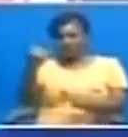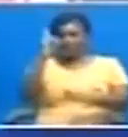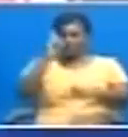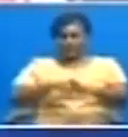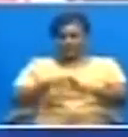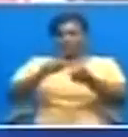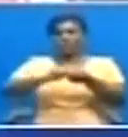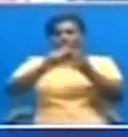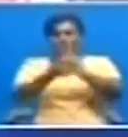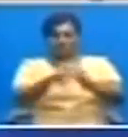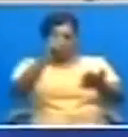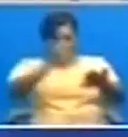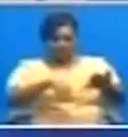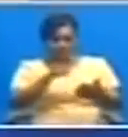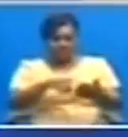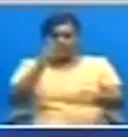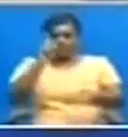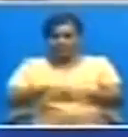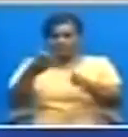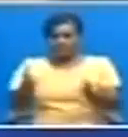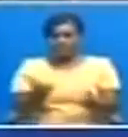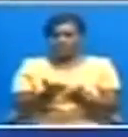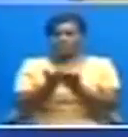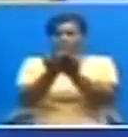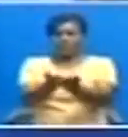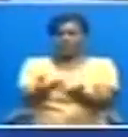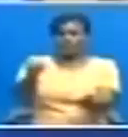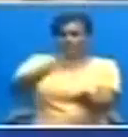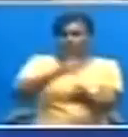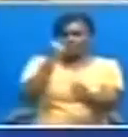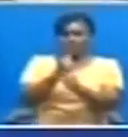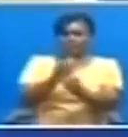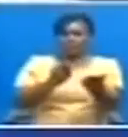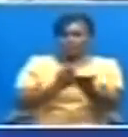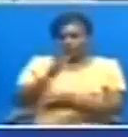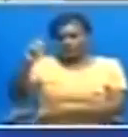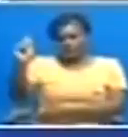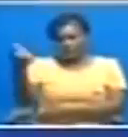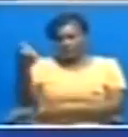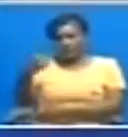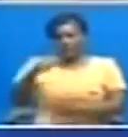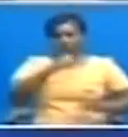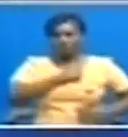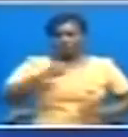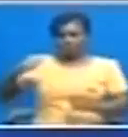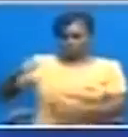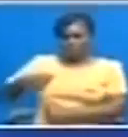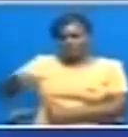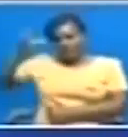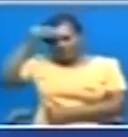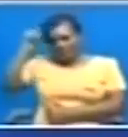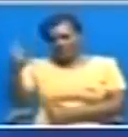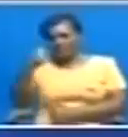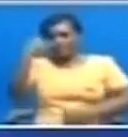being ratified under it. This time, provisions have been added to assure the Kenyan government that British soldiers training in Kenya would